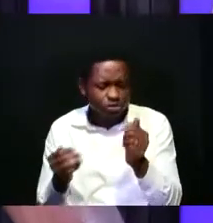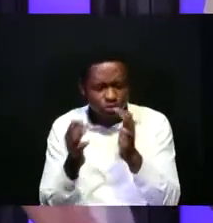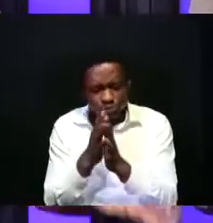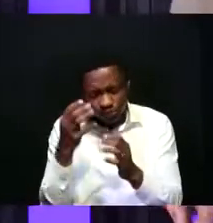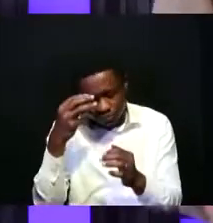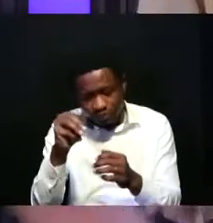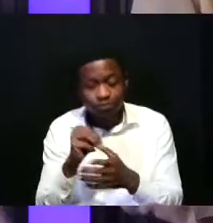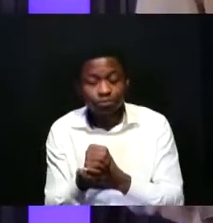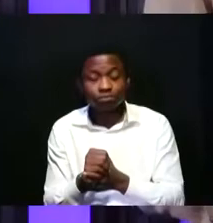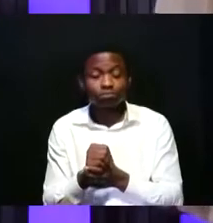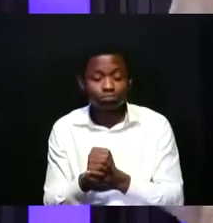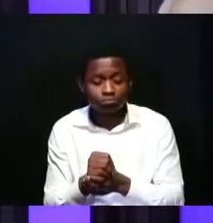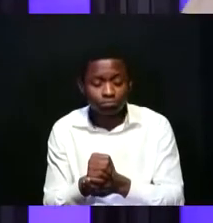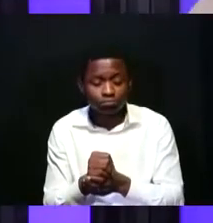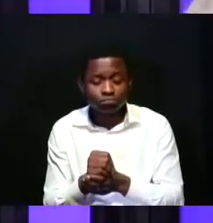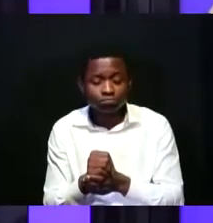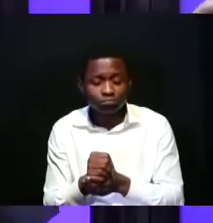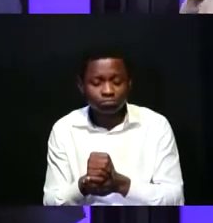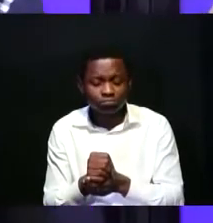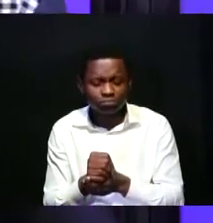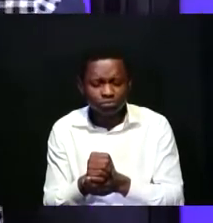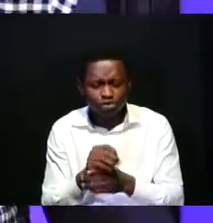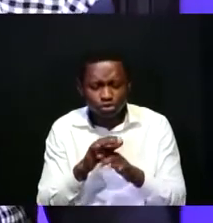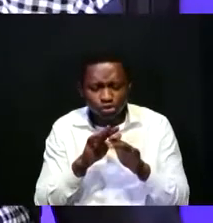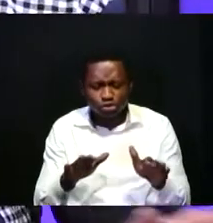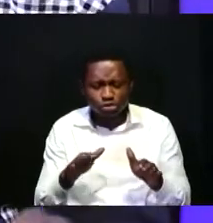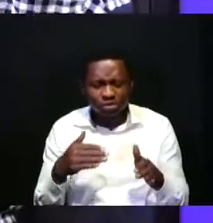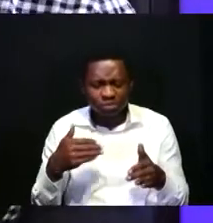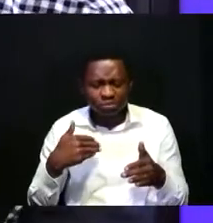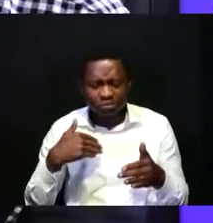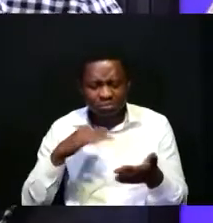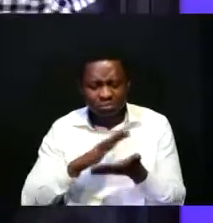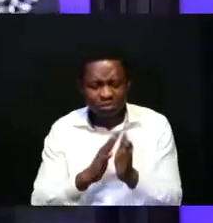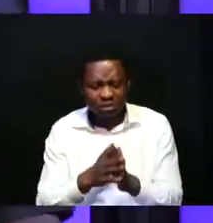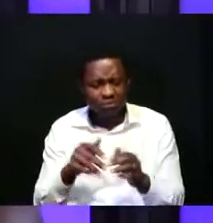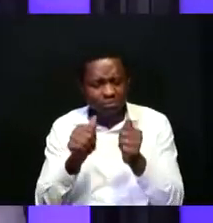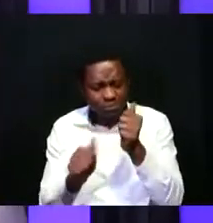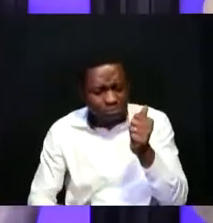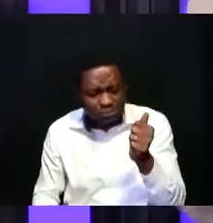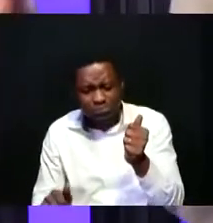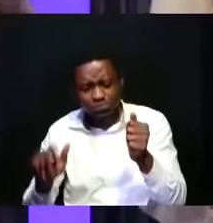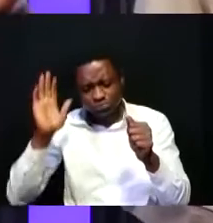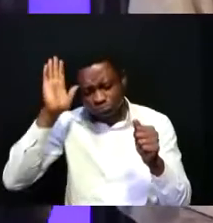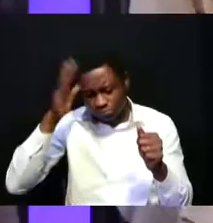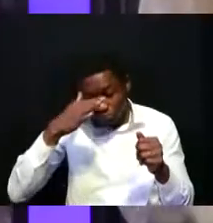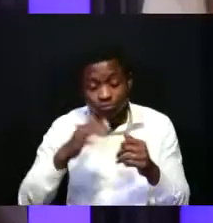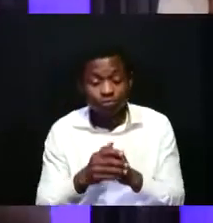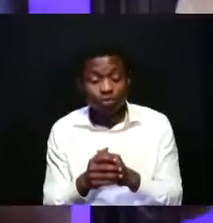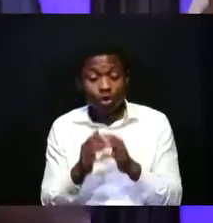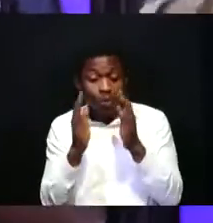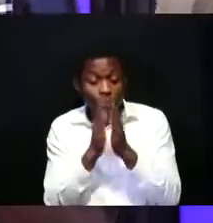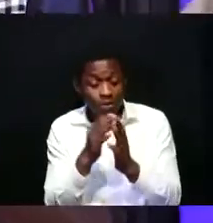bush ya? Delinquent children. And ma wanna so aya thing. Wayward children. And ma want money. That the Lord will touch their